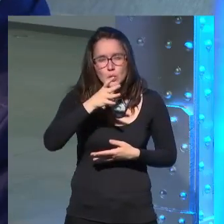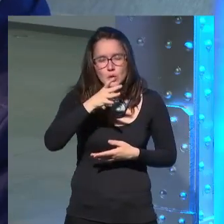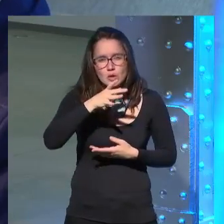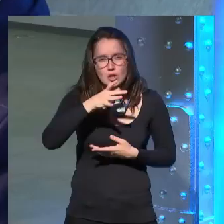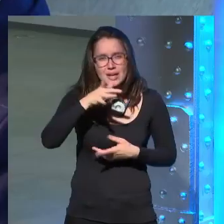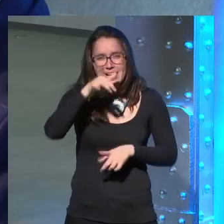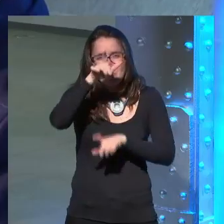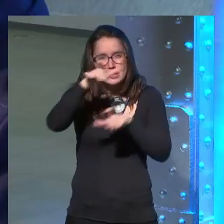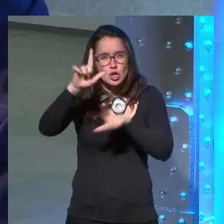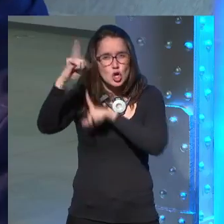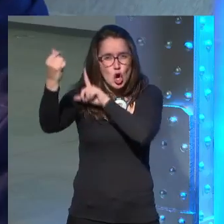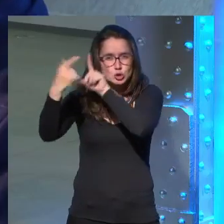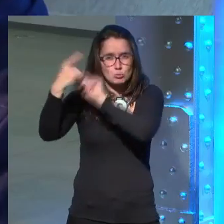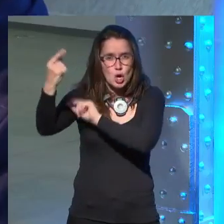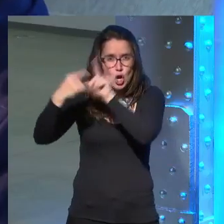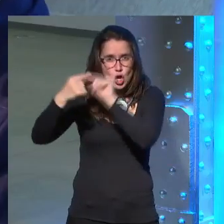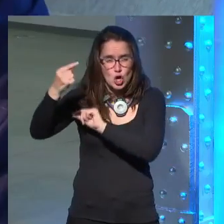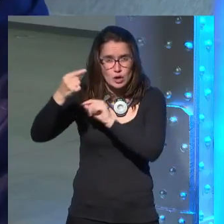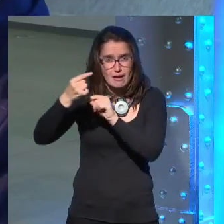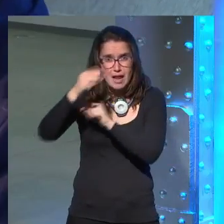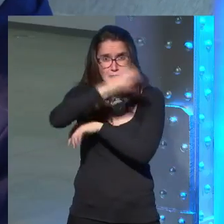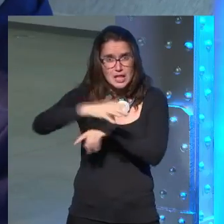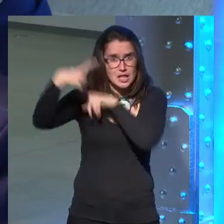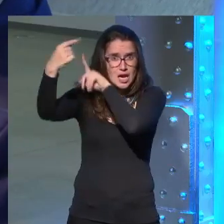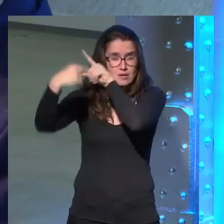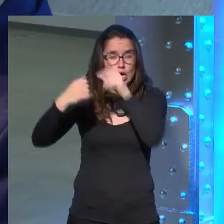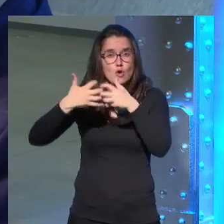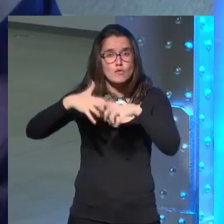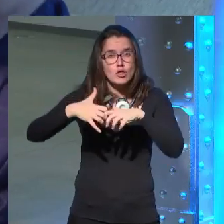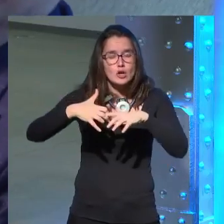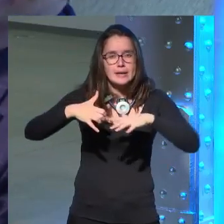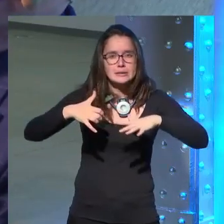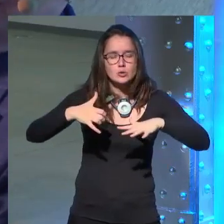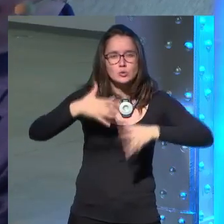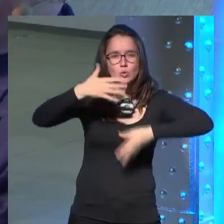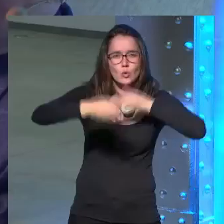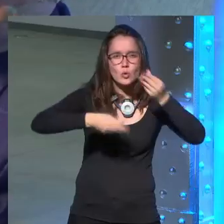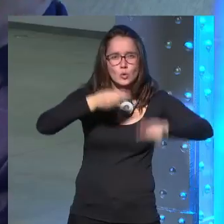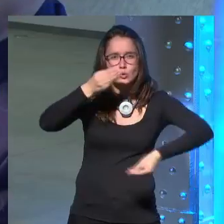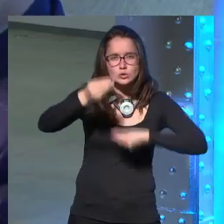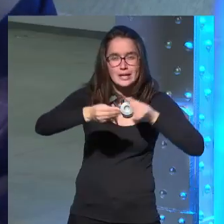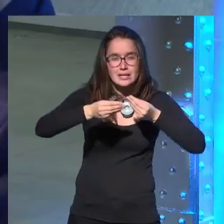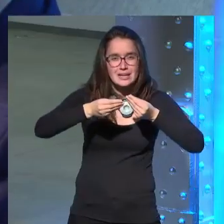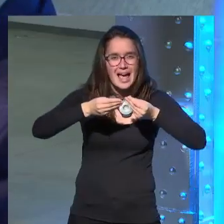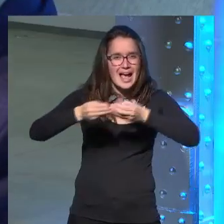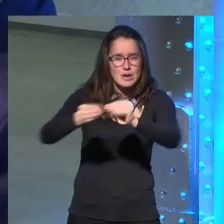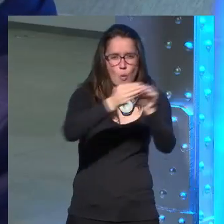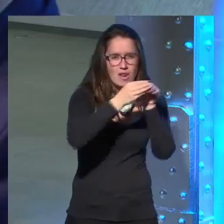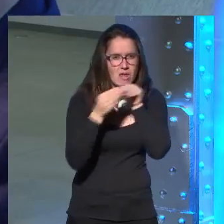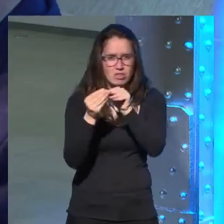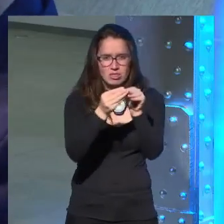cosmology works on an important concept called homogeneity. And in